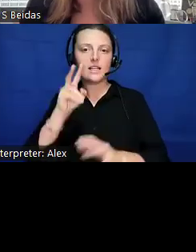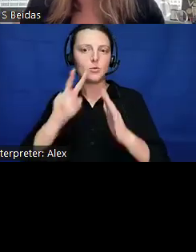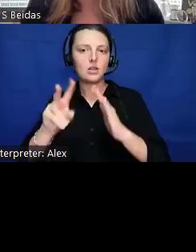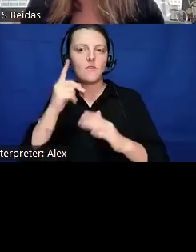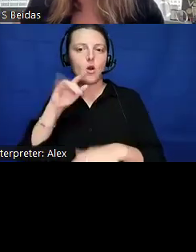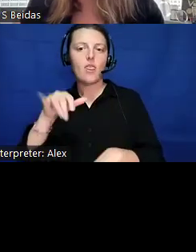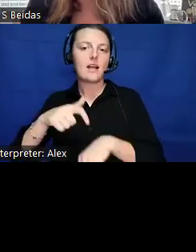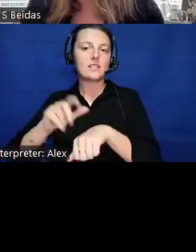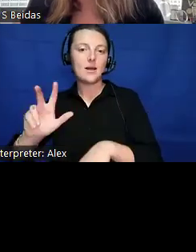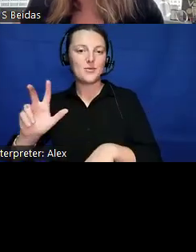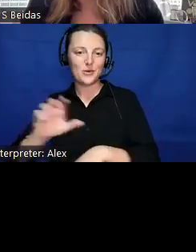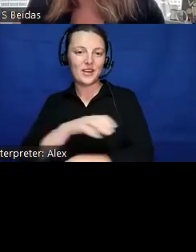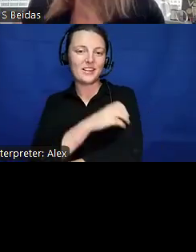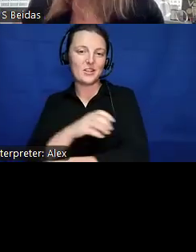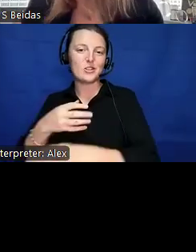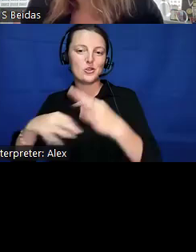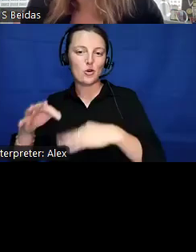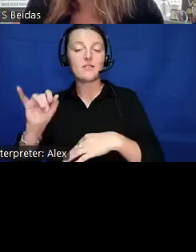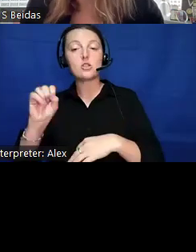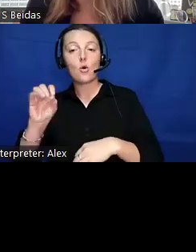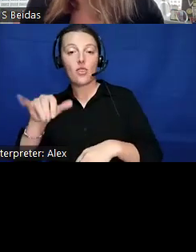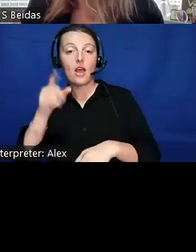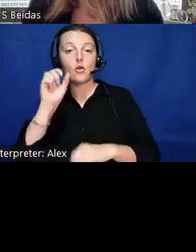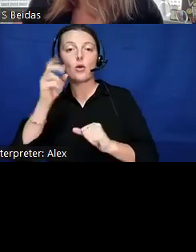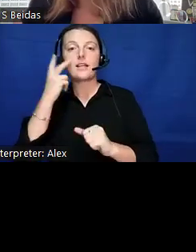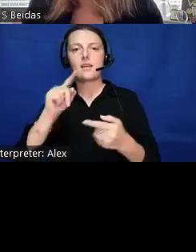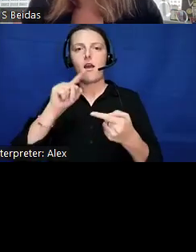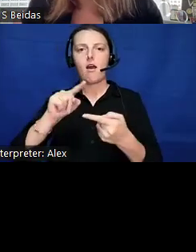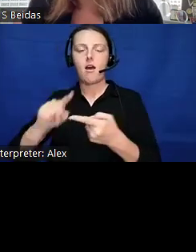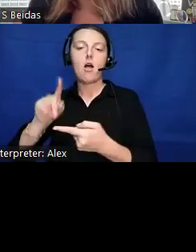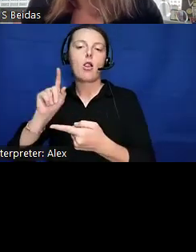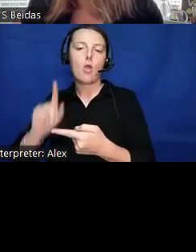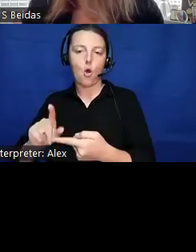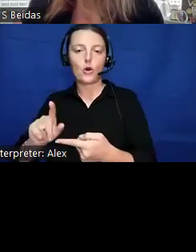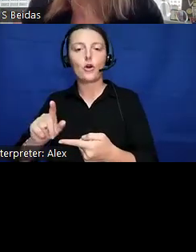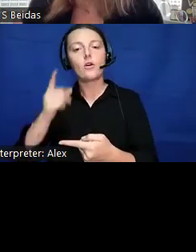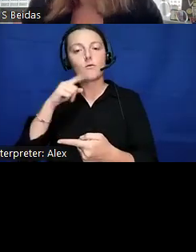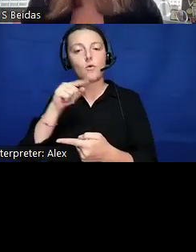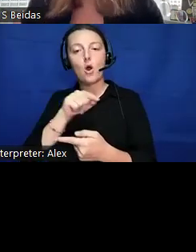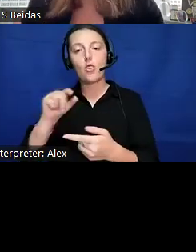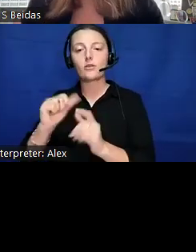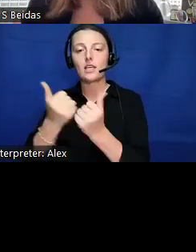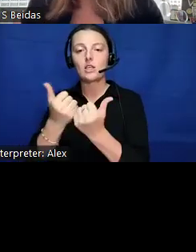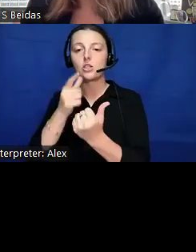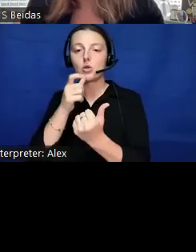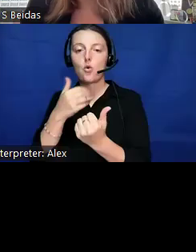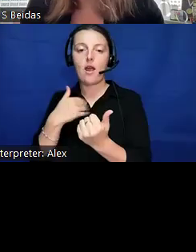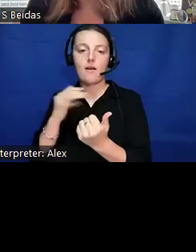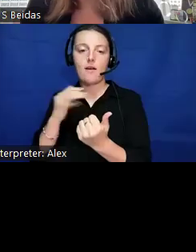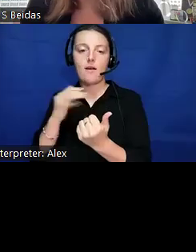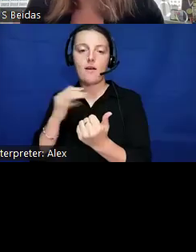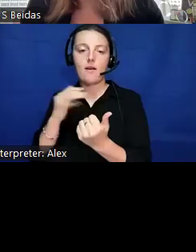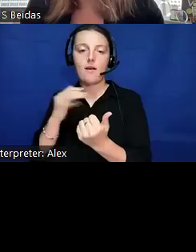see much lower turnover in the agencies who have that high proficiency culture. So that's another really good indicator that